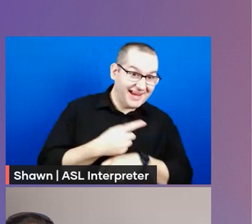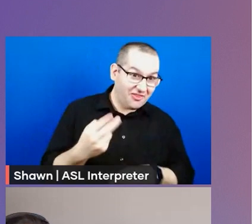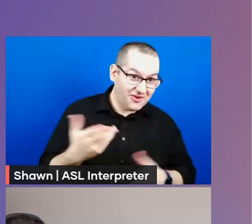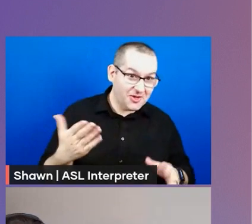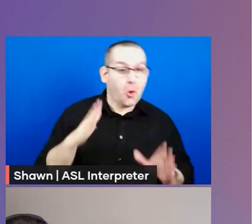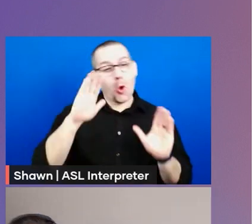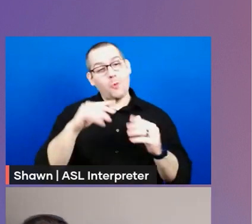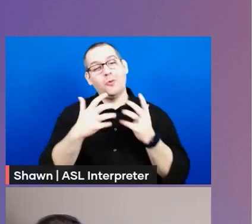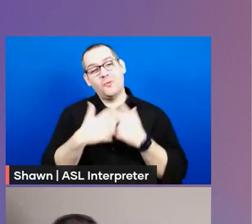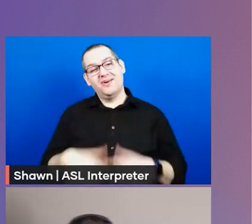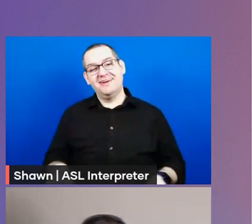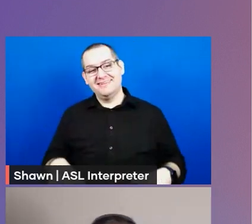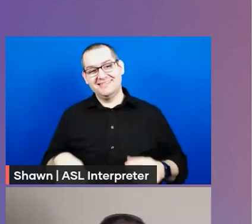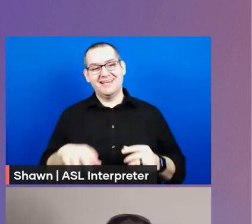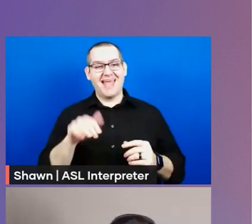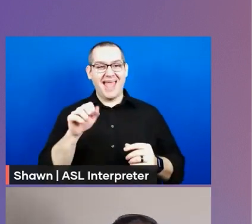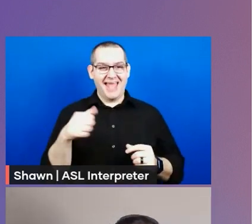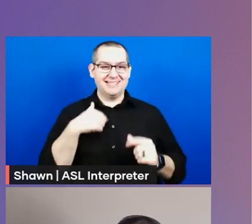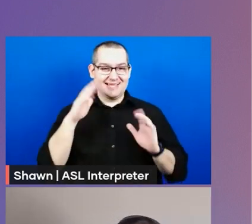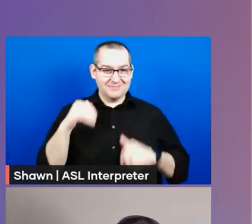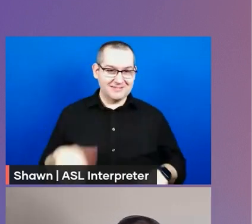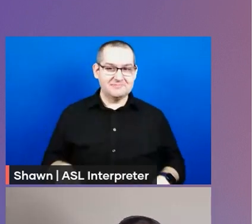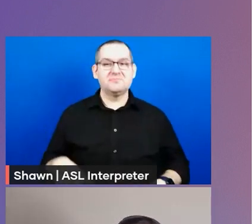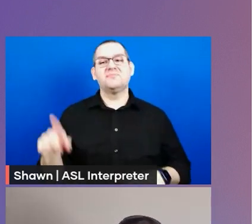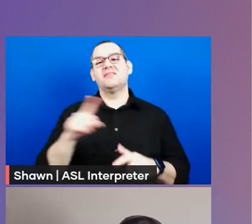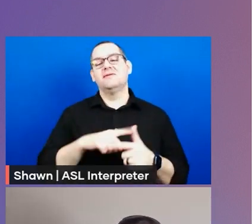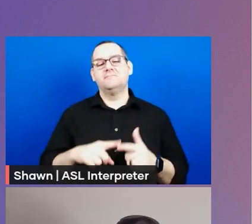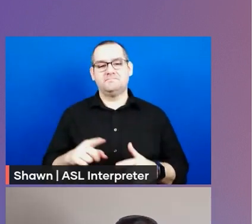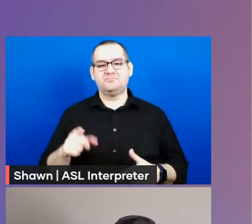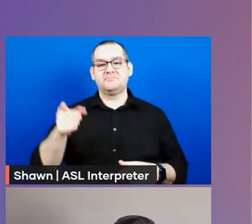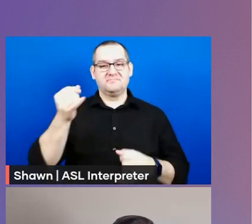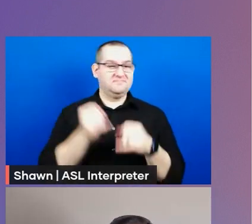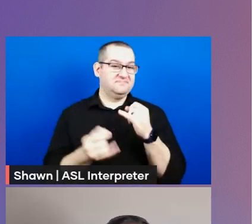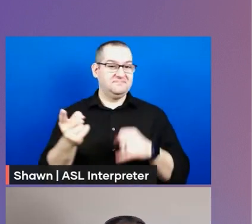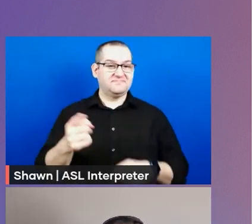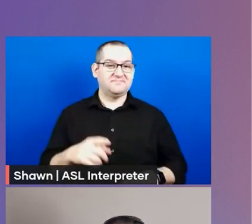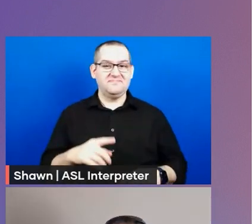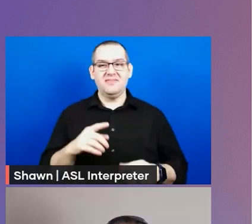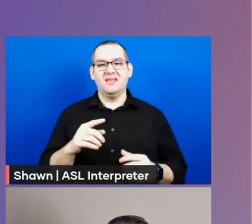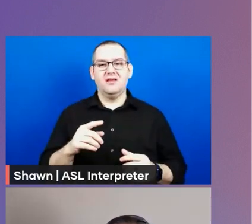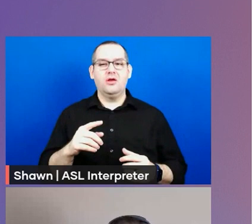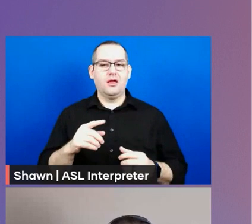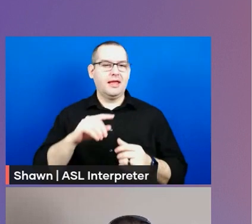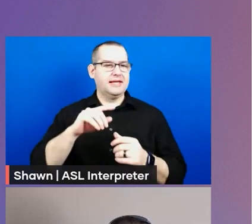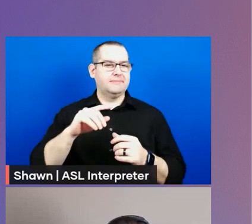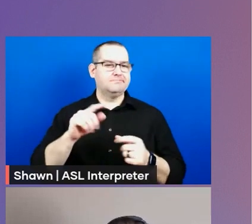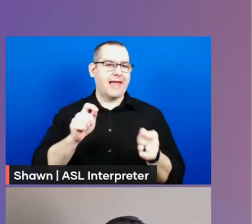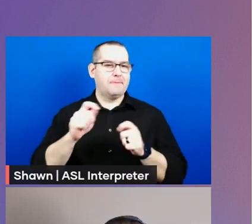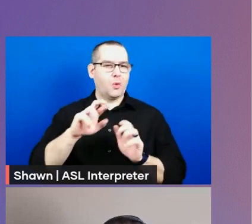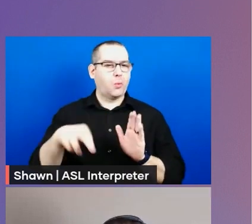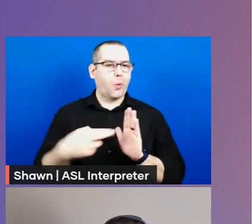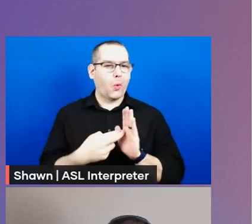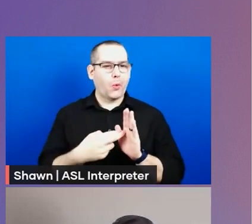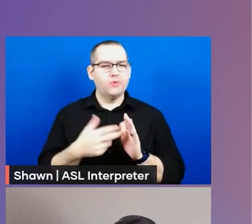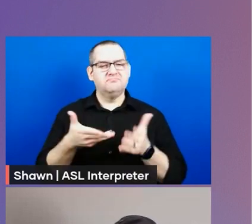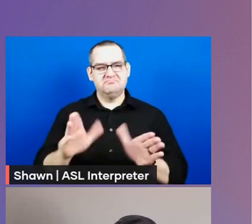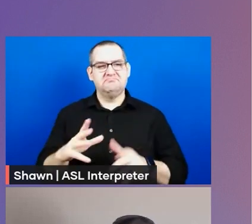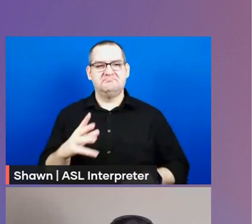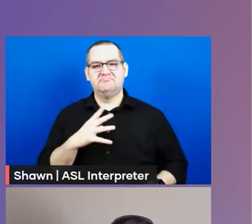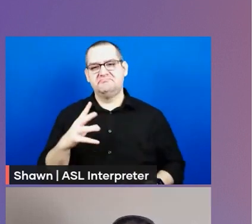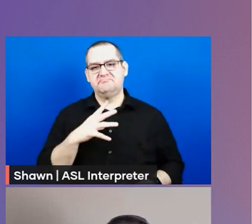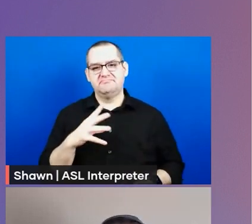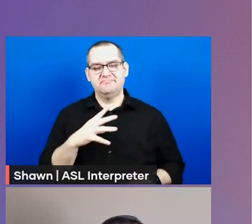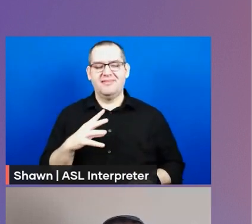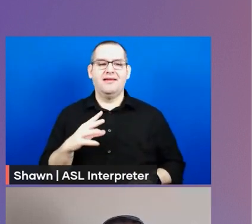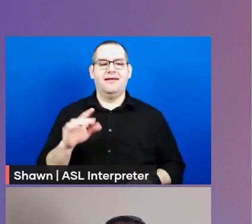all works out as I expect it to. And then last one here, last rule, right, is just a allow admins rule. So kind of